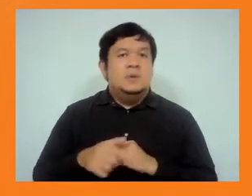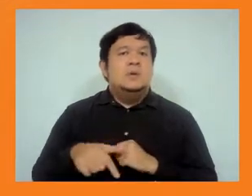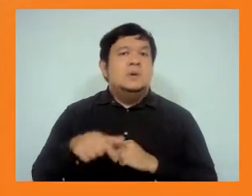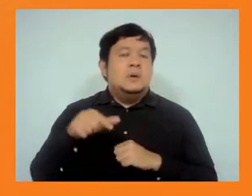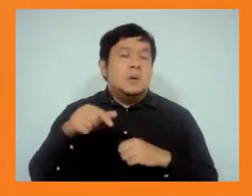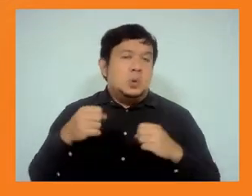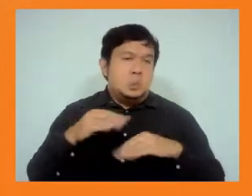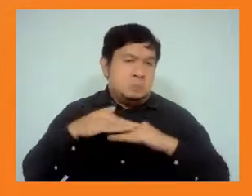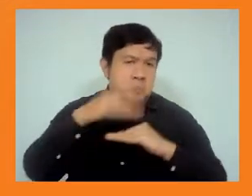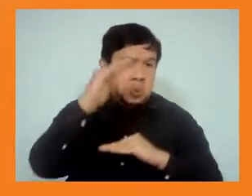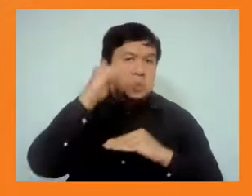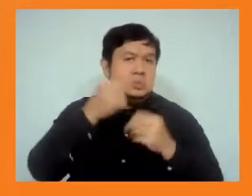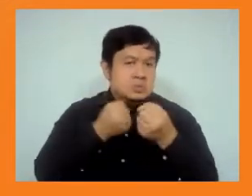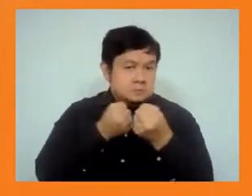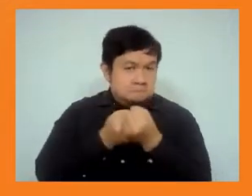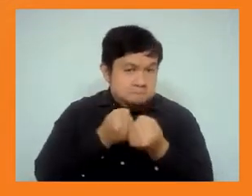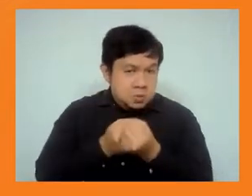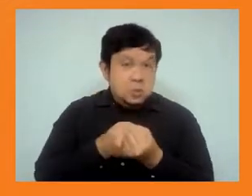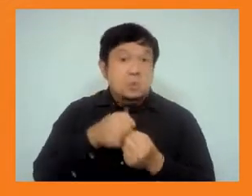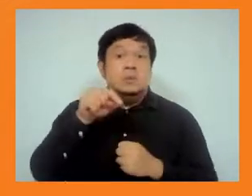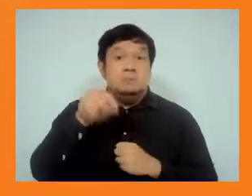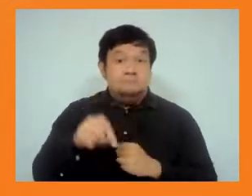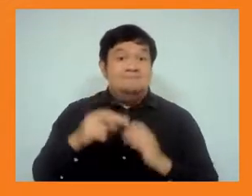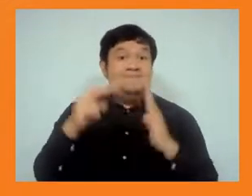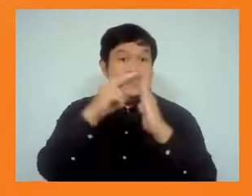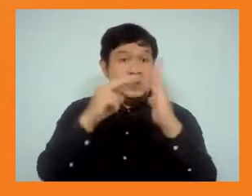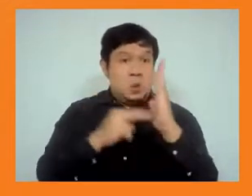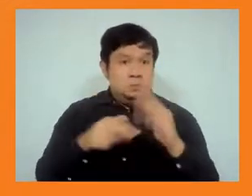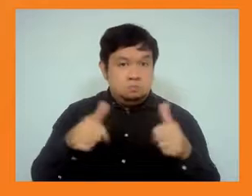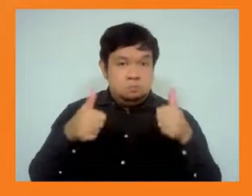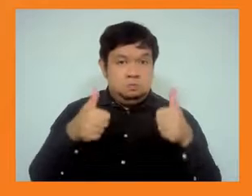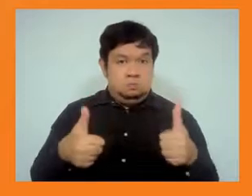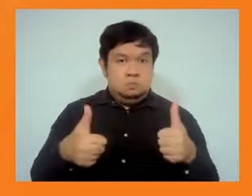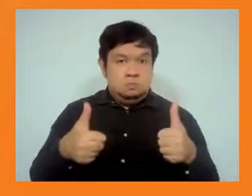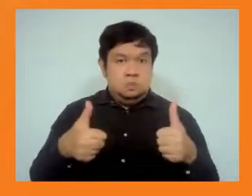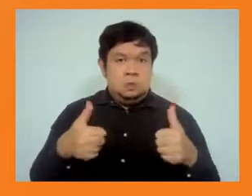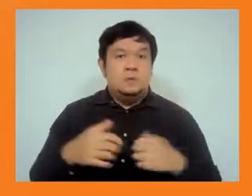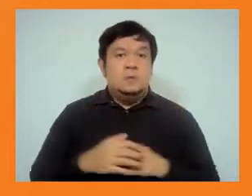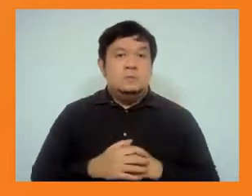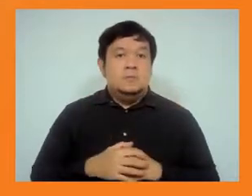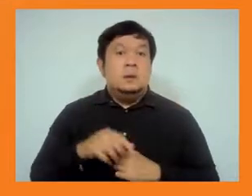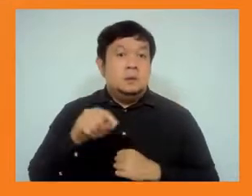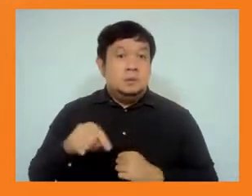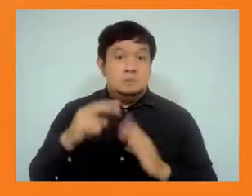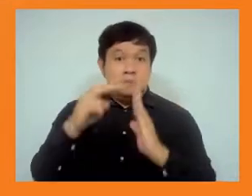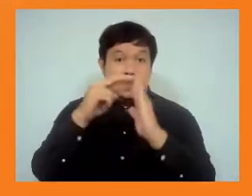towards you, so you'll have to manage your talking time a little bit. So over to you.